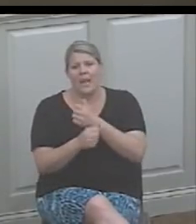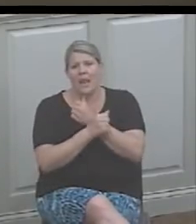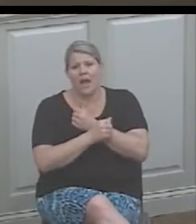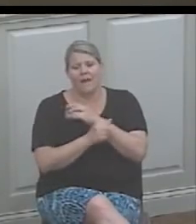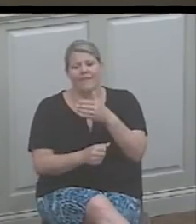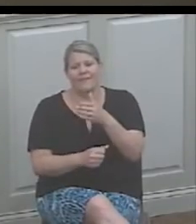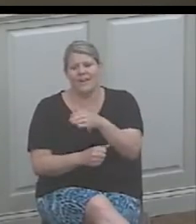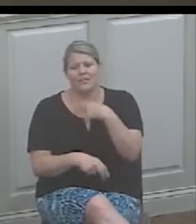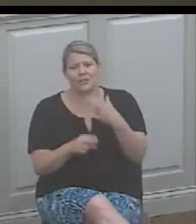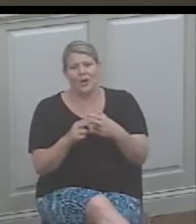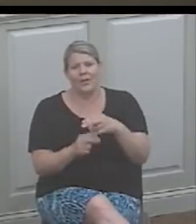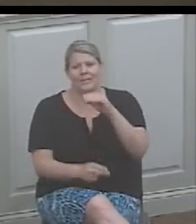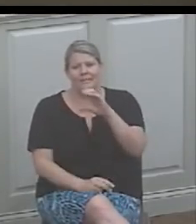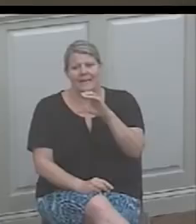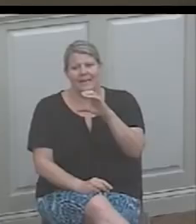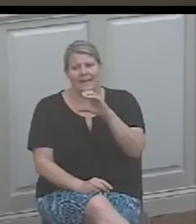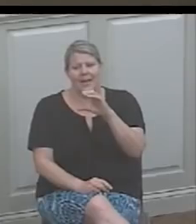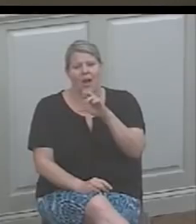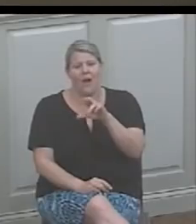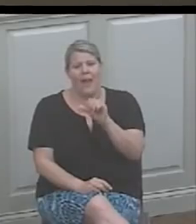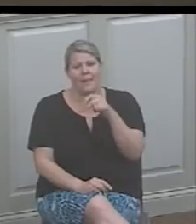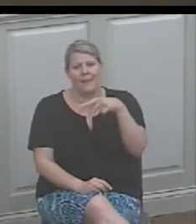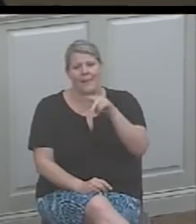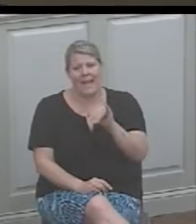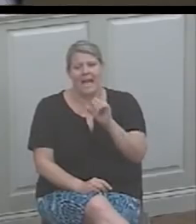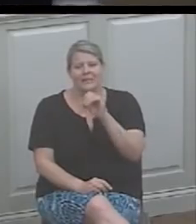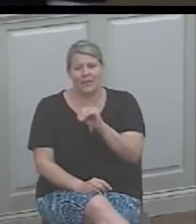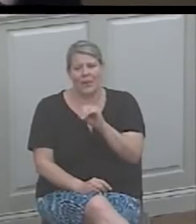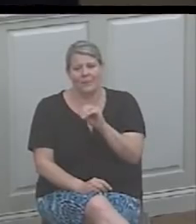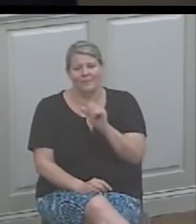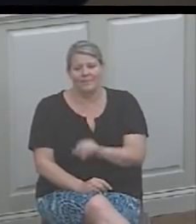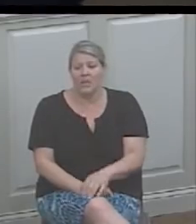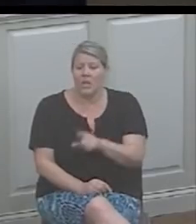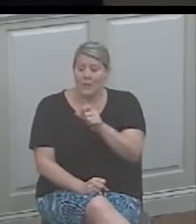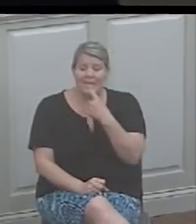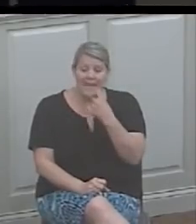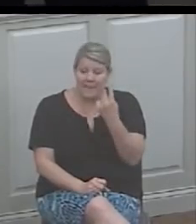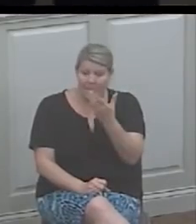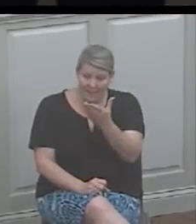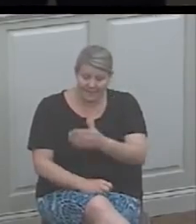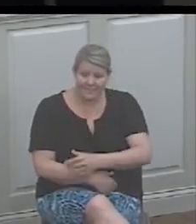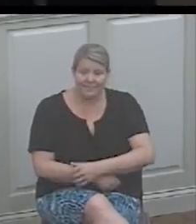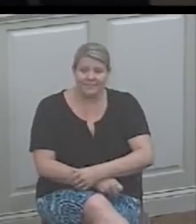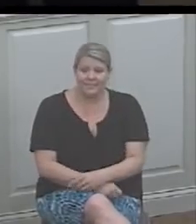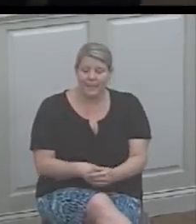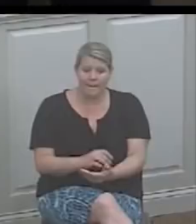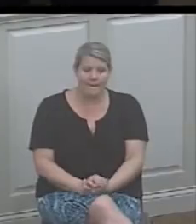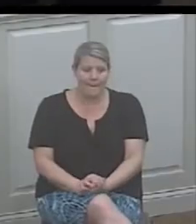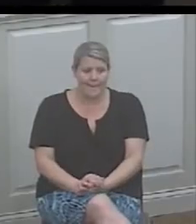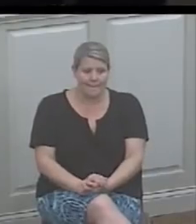you want to get rid of, that's good eating. Thanks, sir. Thank you. Podium's yours. That was great advice, Mayor. Yes, sir.